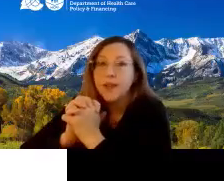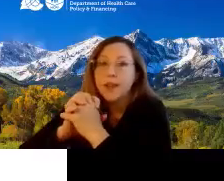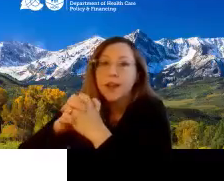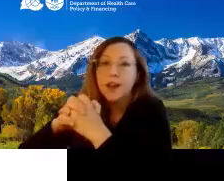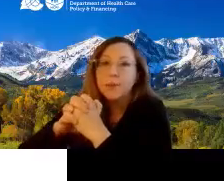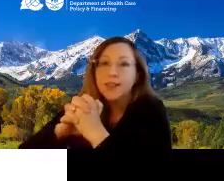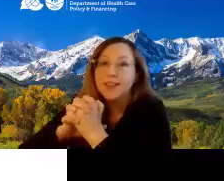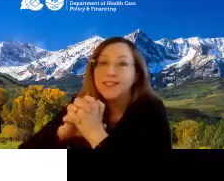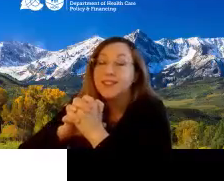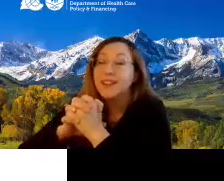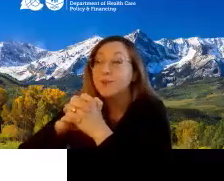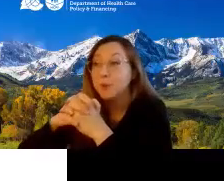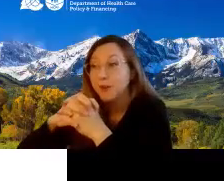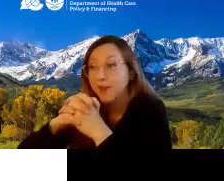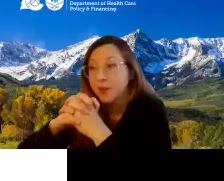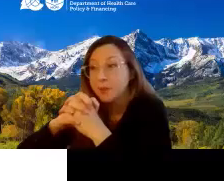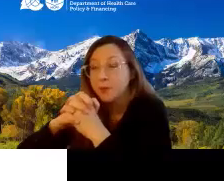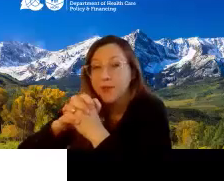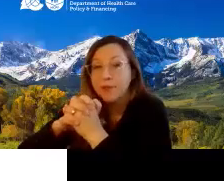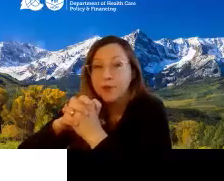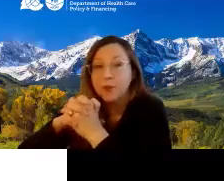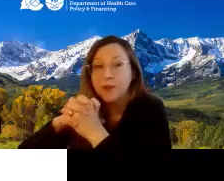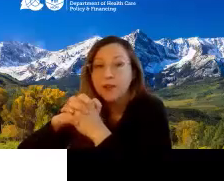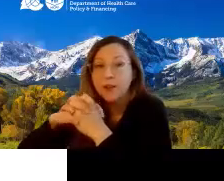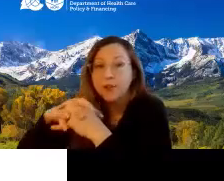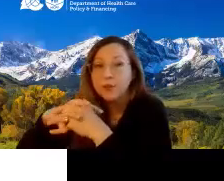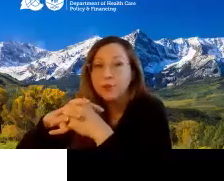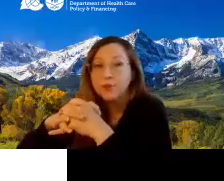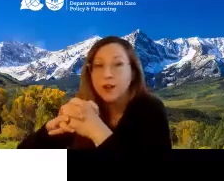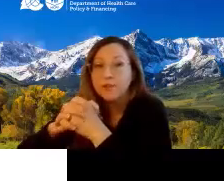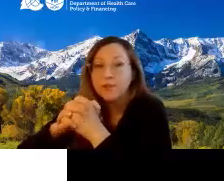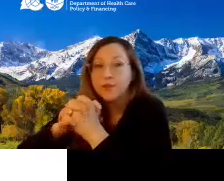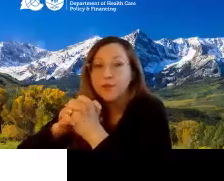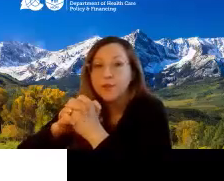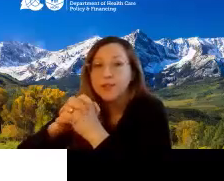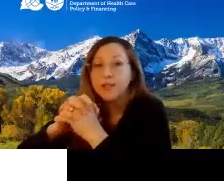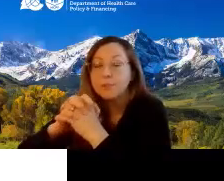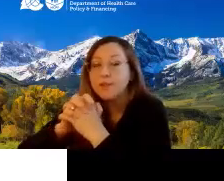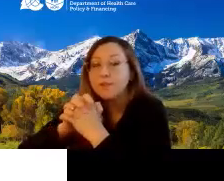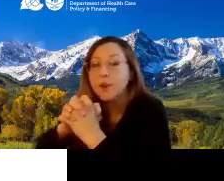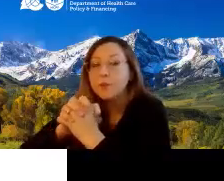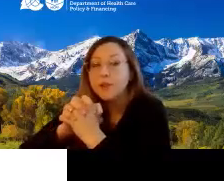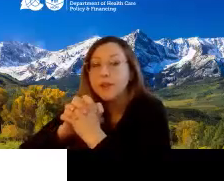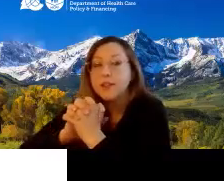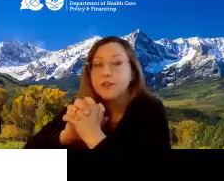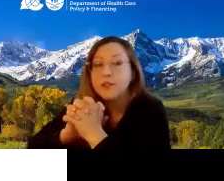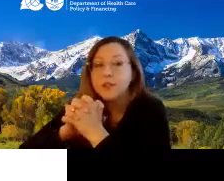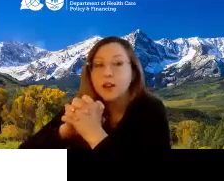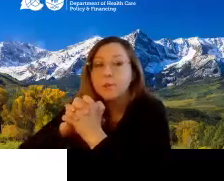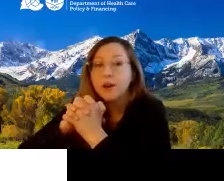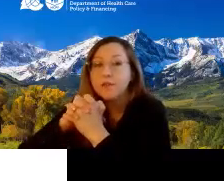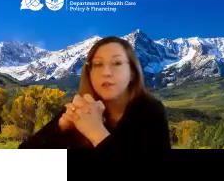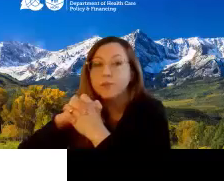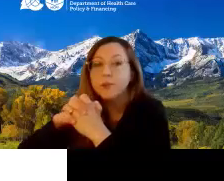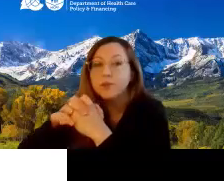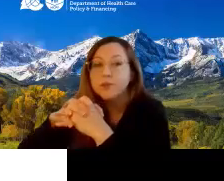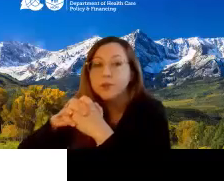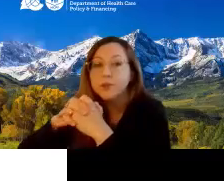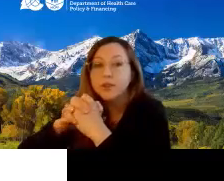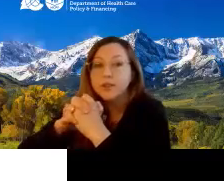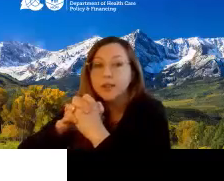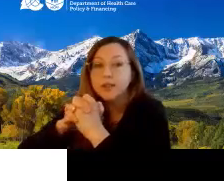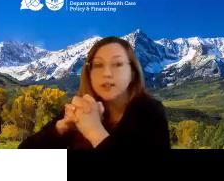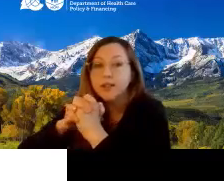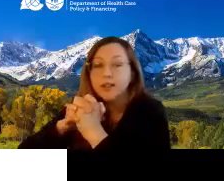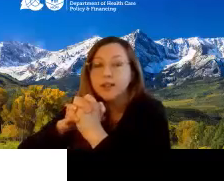all. Again, the slides will be available with that recording on the Google Drive. If you're listening by phone and you need to come off